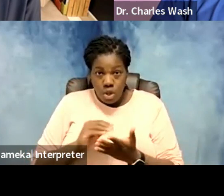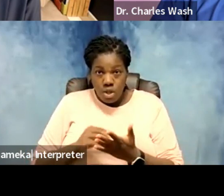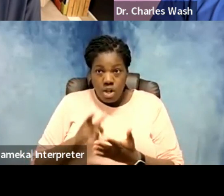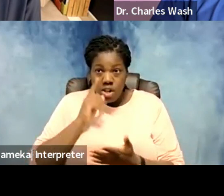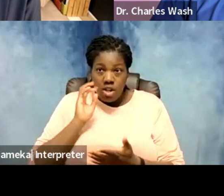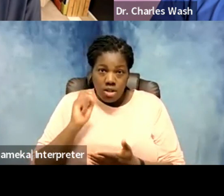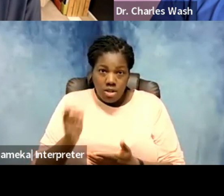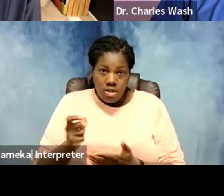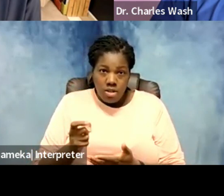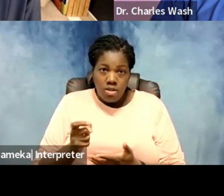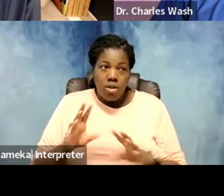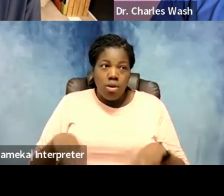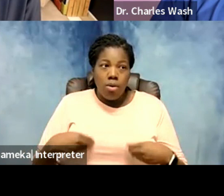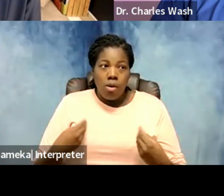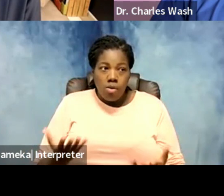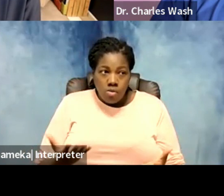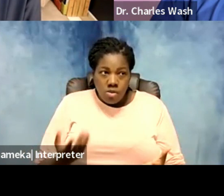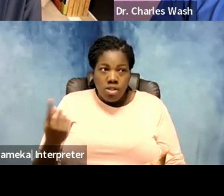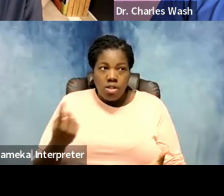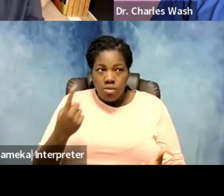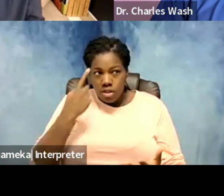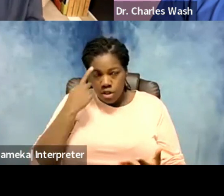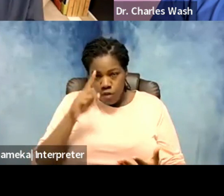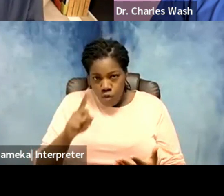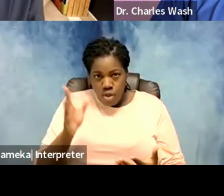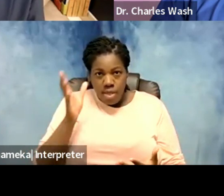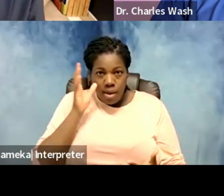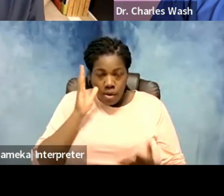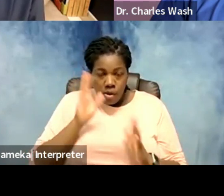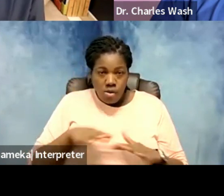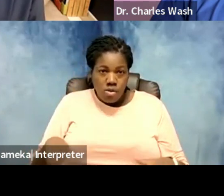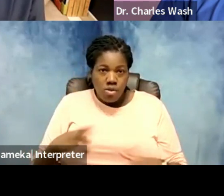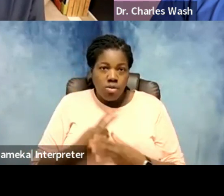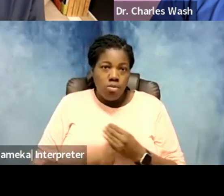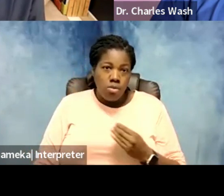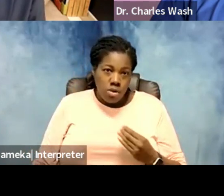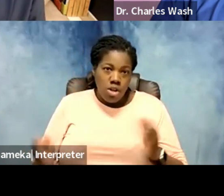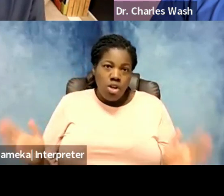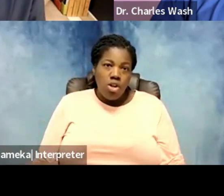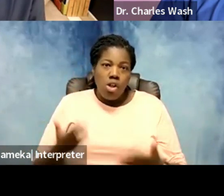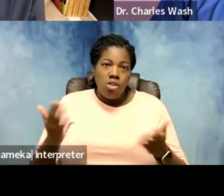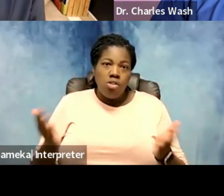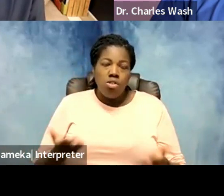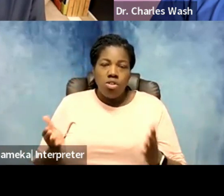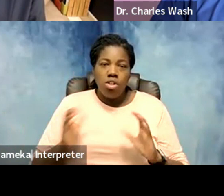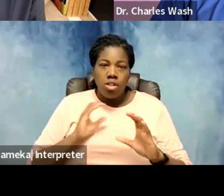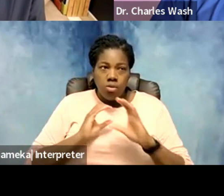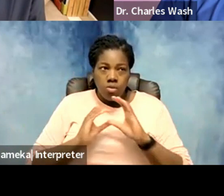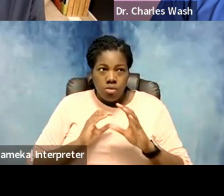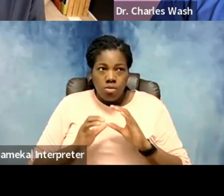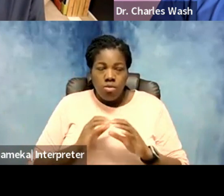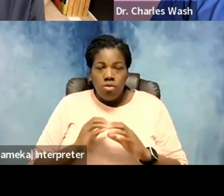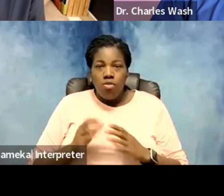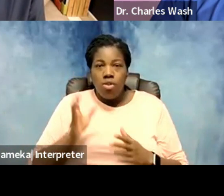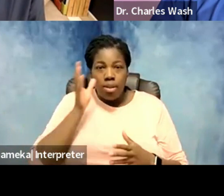boxes provided an outlet for our parents and our children and actually encouraged the engagement and communication between the